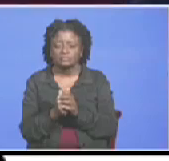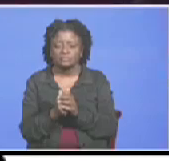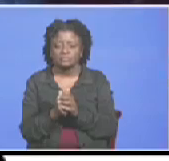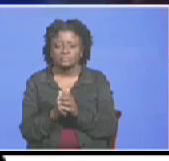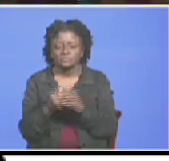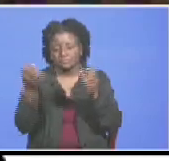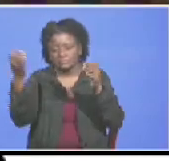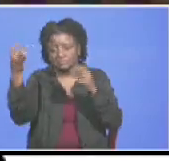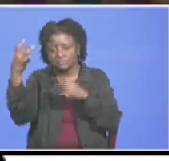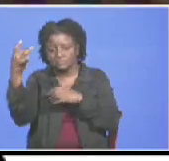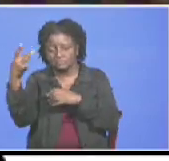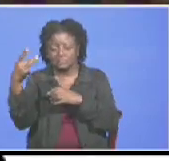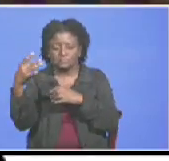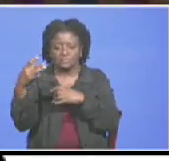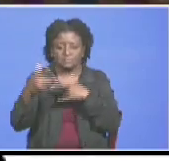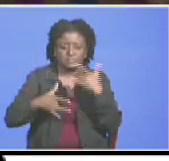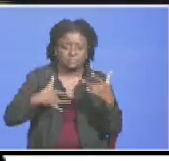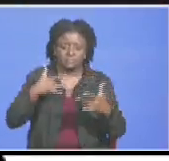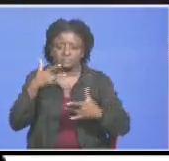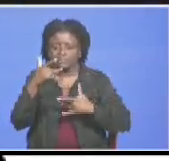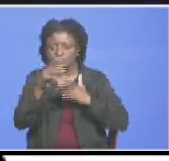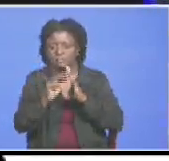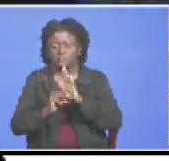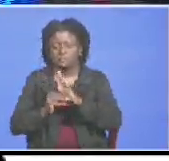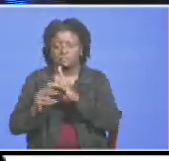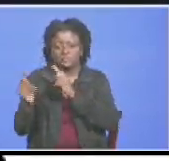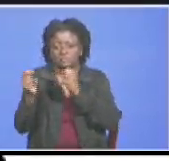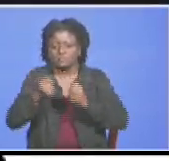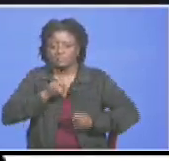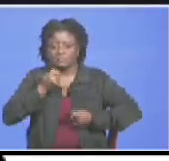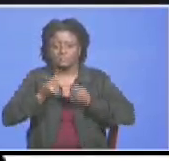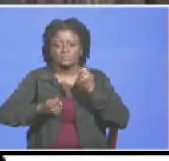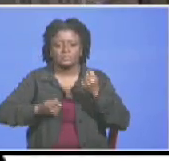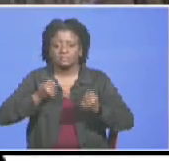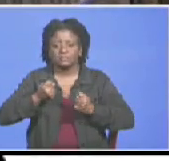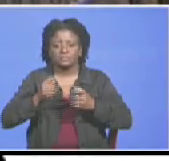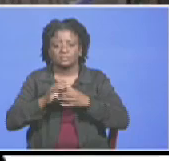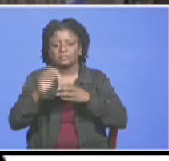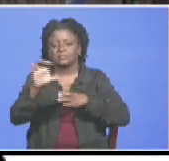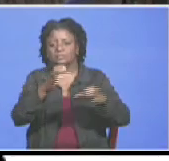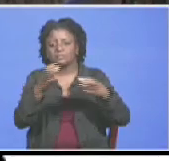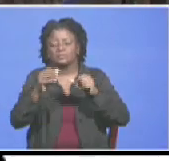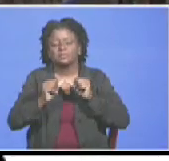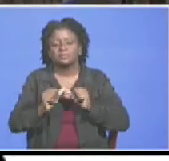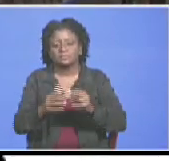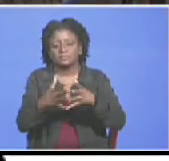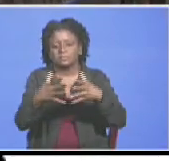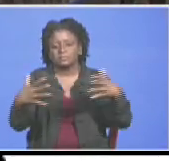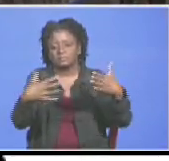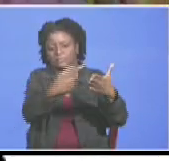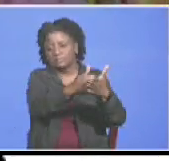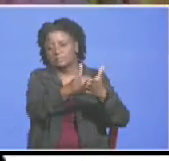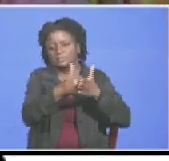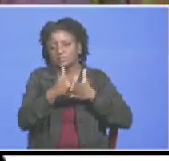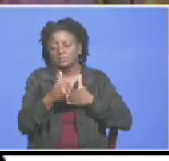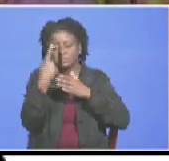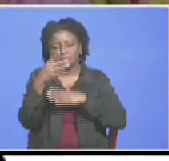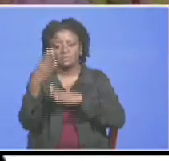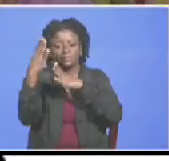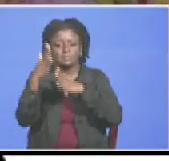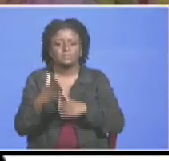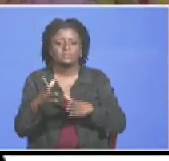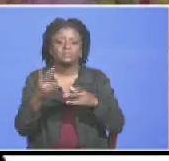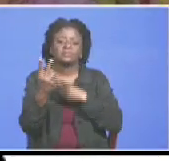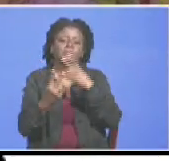The lights, the excitement, and the thrill of the Carnival continues to be a big draw for Bahamians and visitors